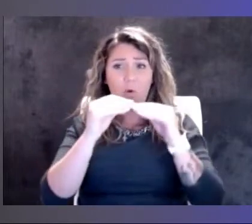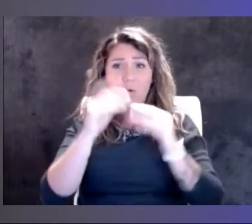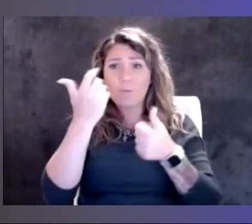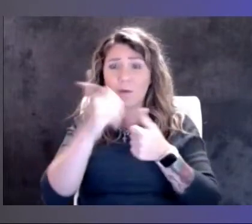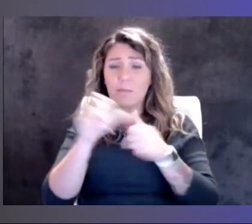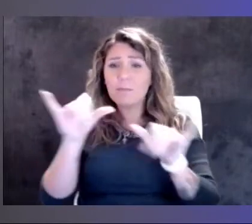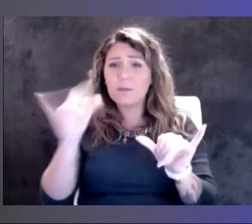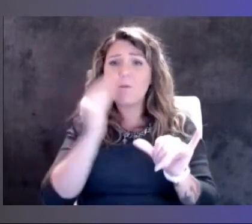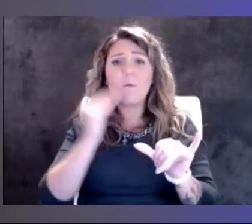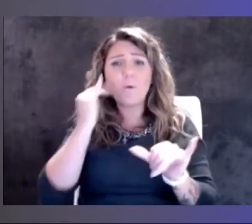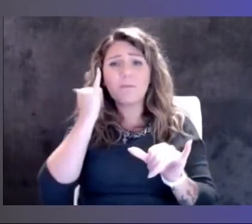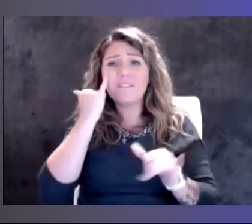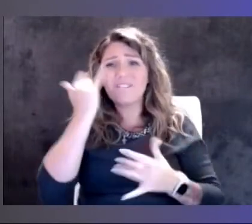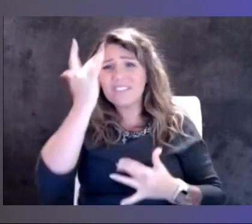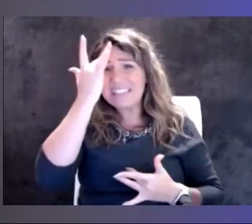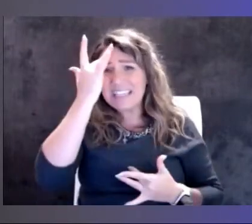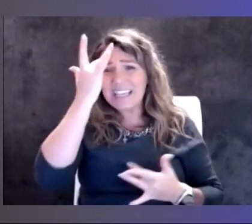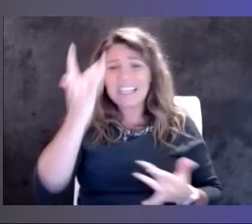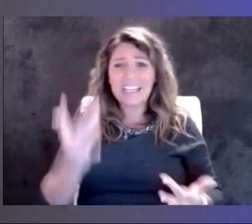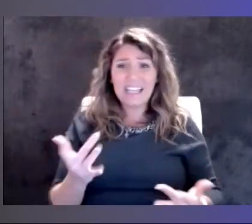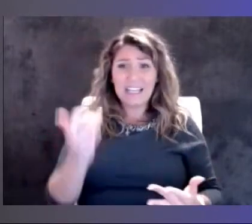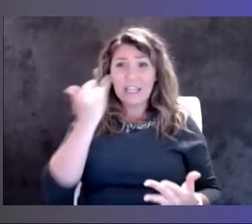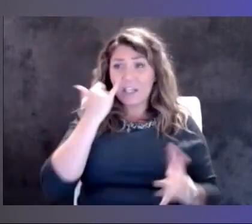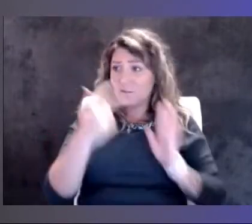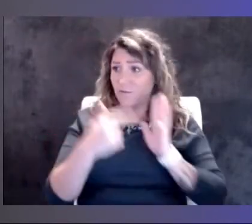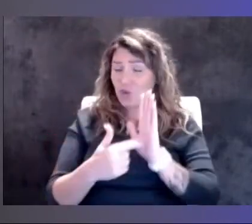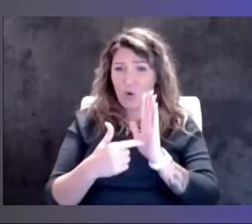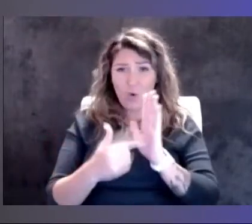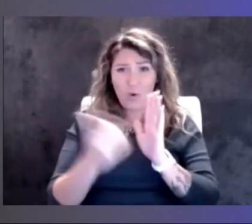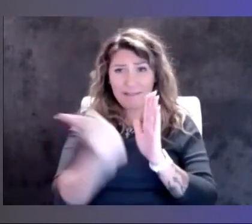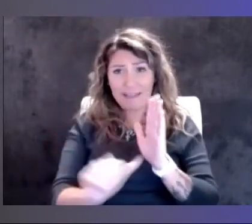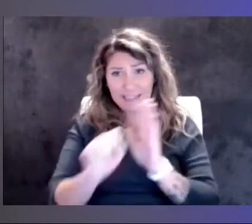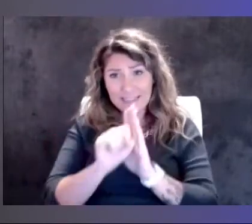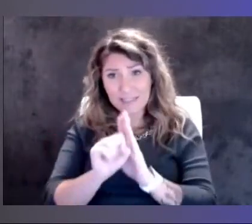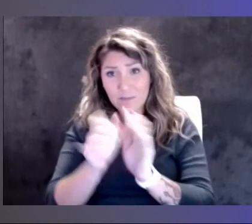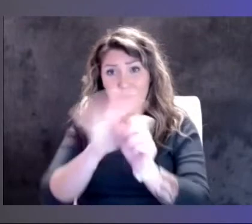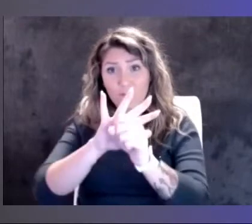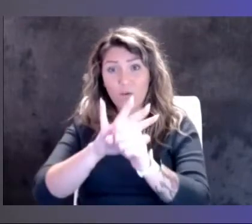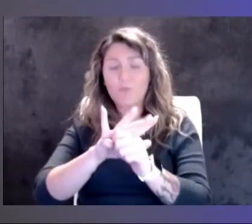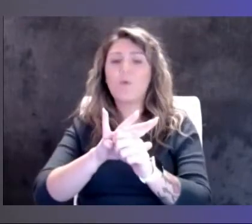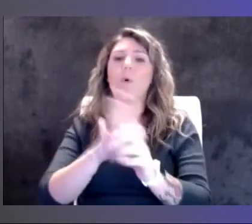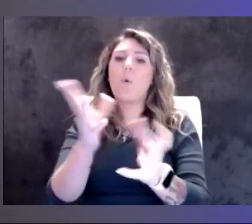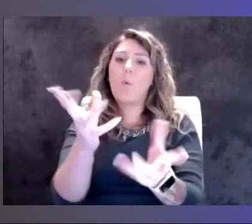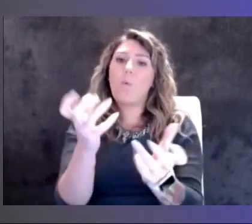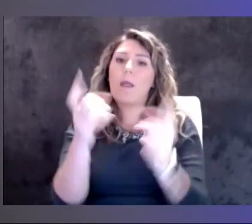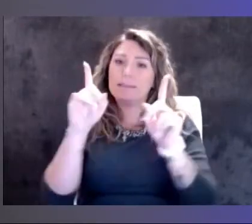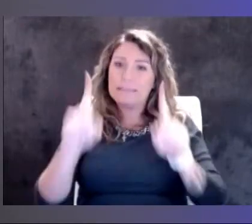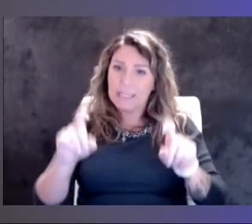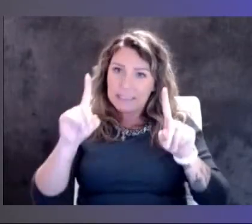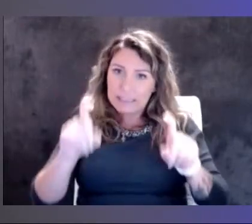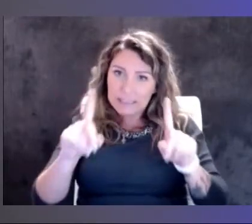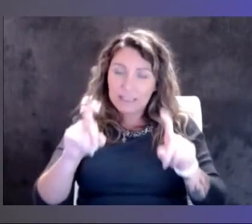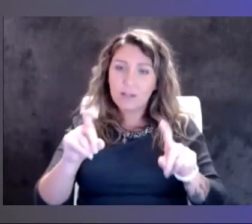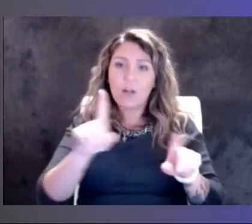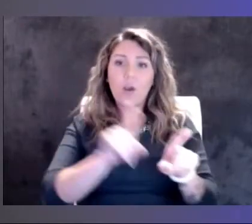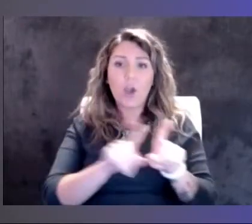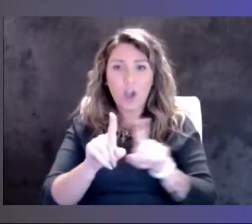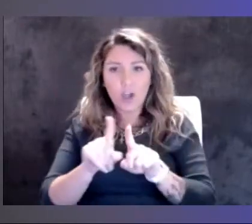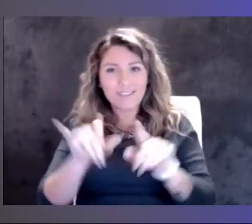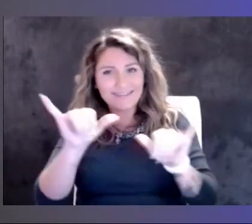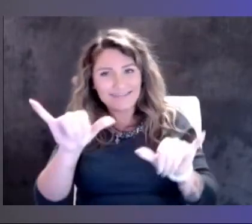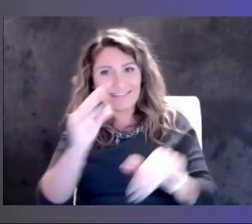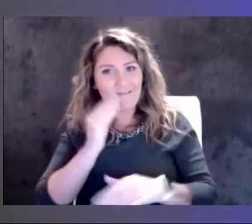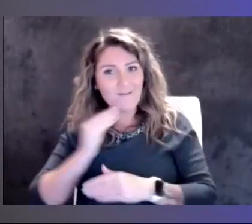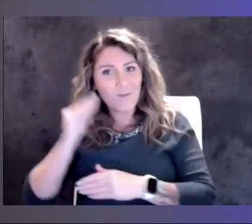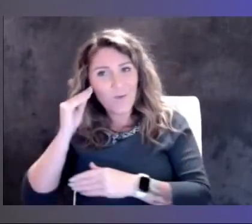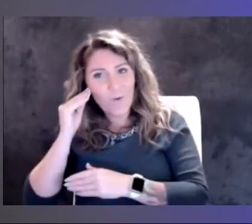sick. If you are showing signs of COVID, that is definitely when we'd like for you to get tested, and also to stay home, and